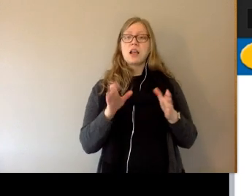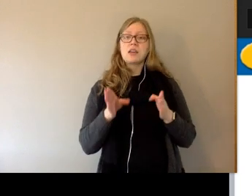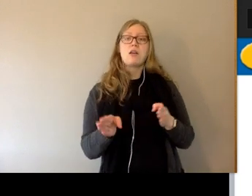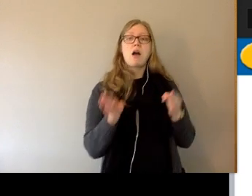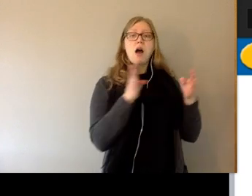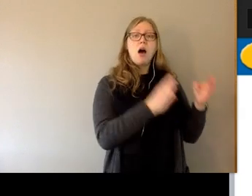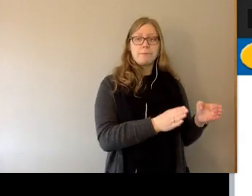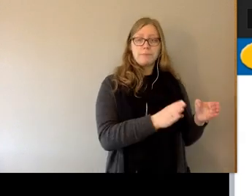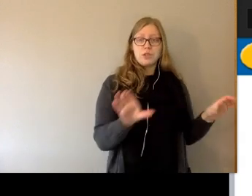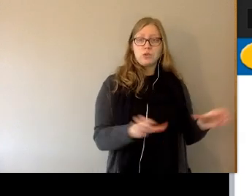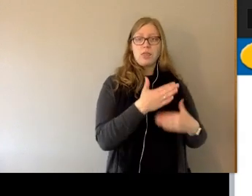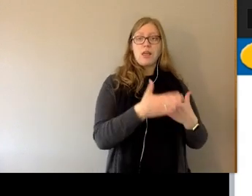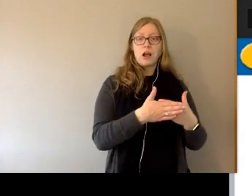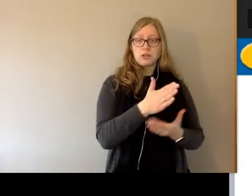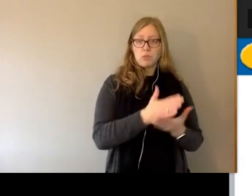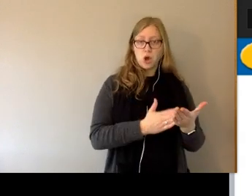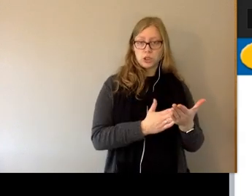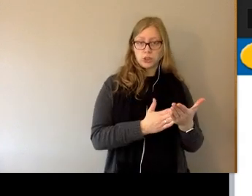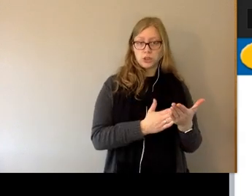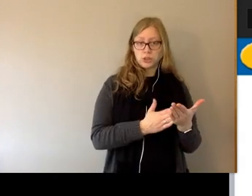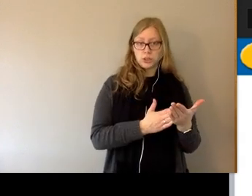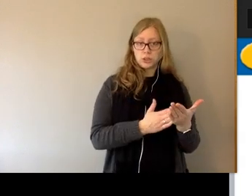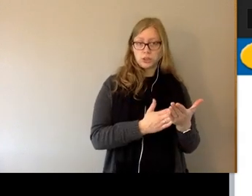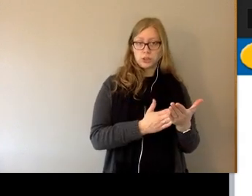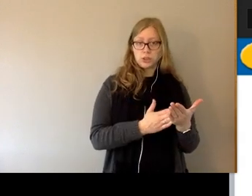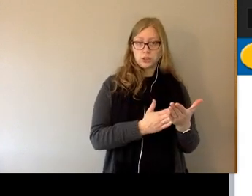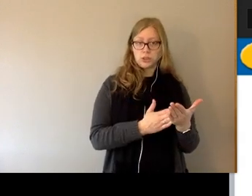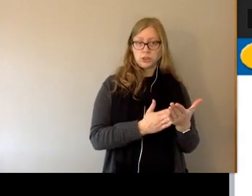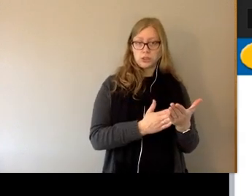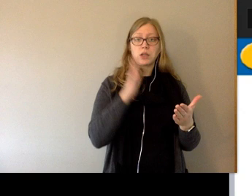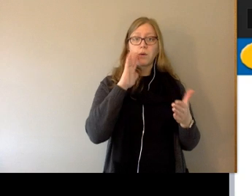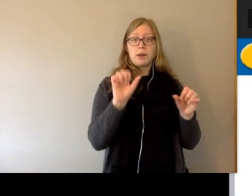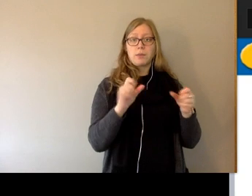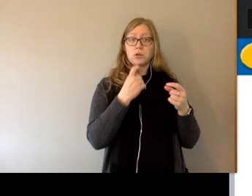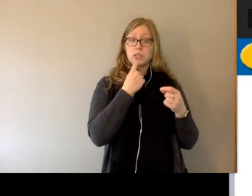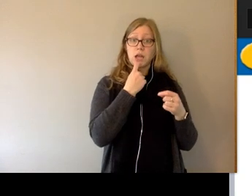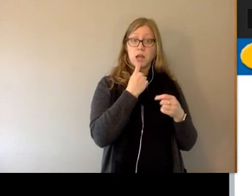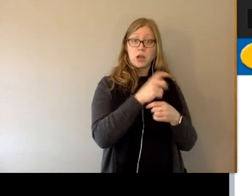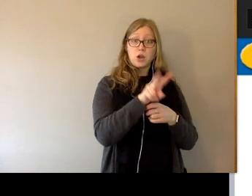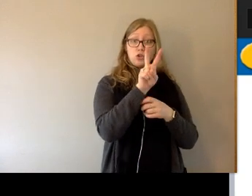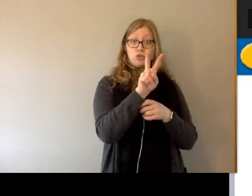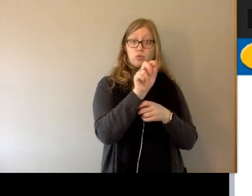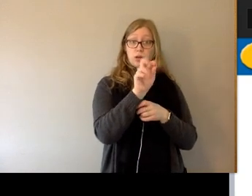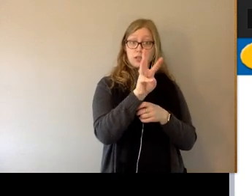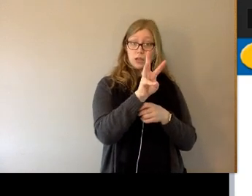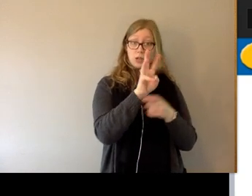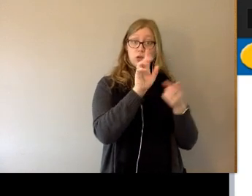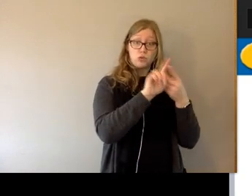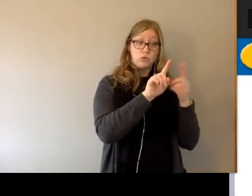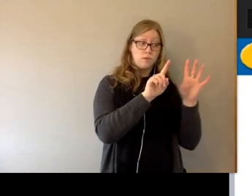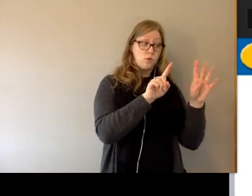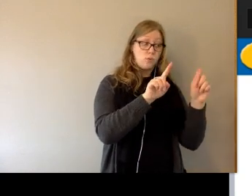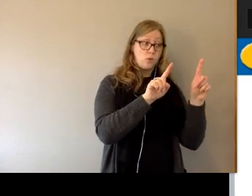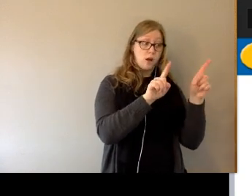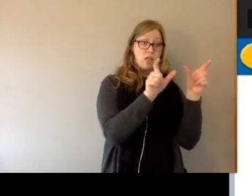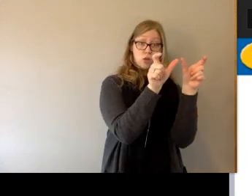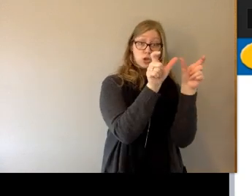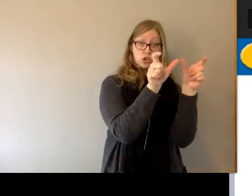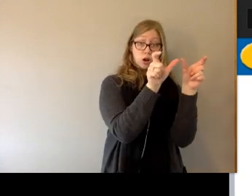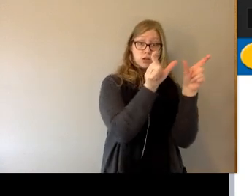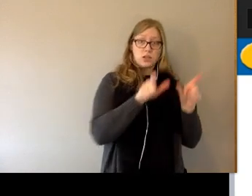to be able to say that the length 2.6 is to 4.1, the same as LM is to MN. So